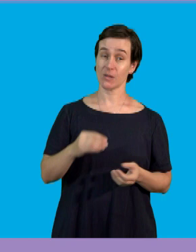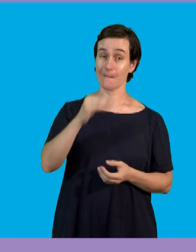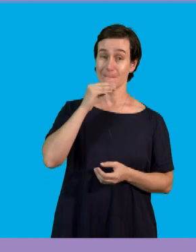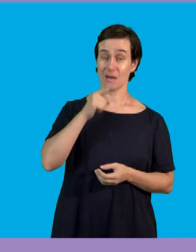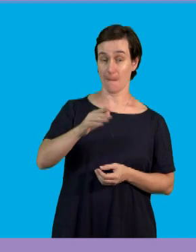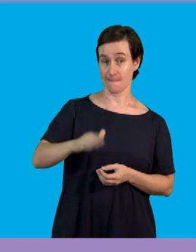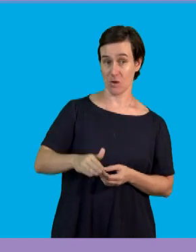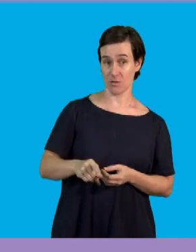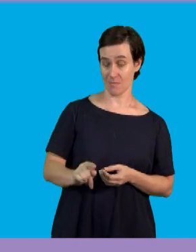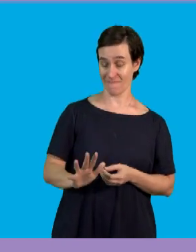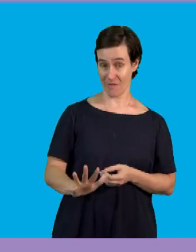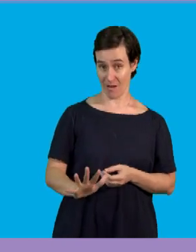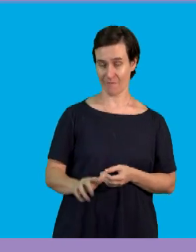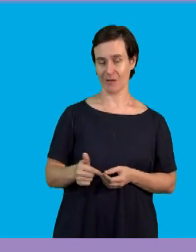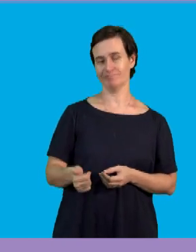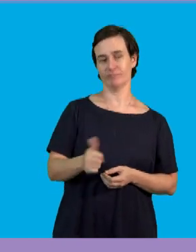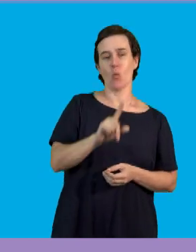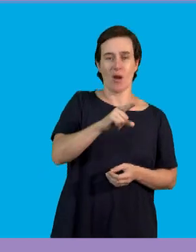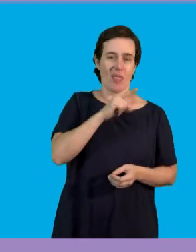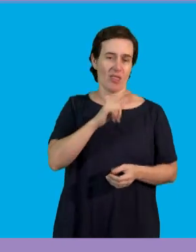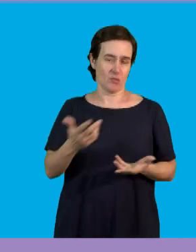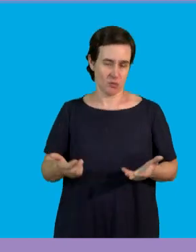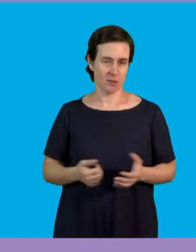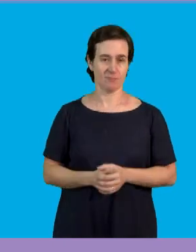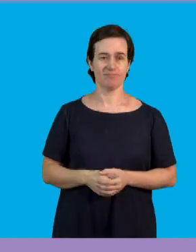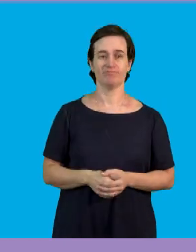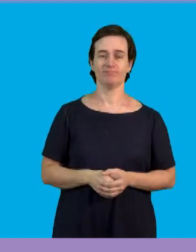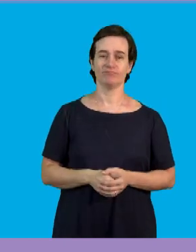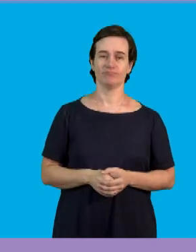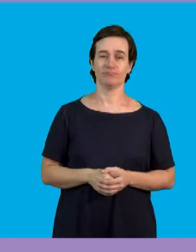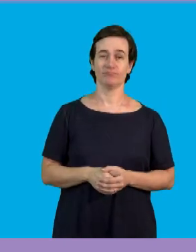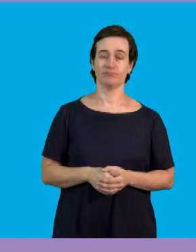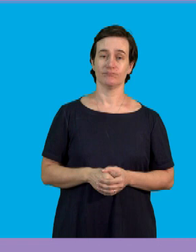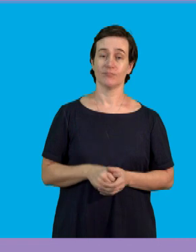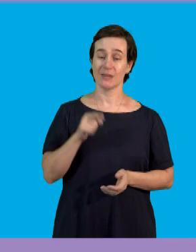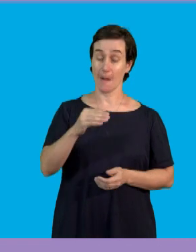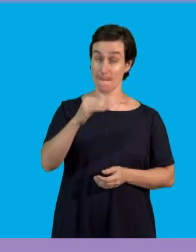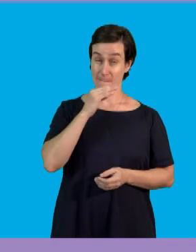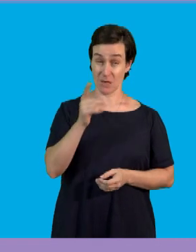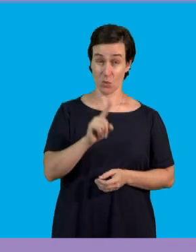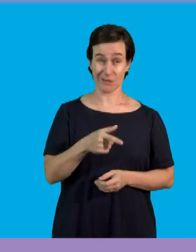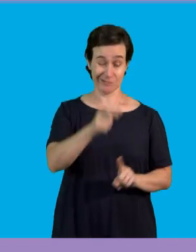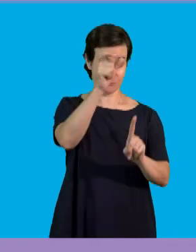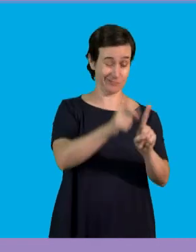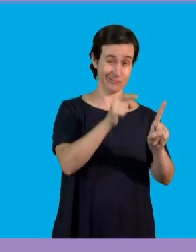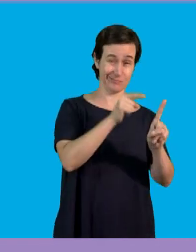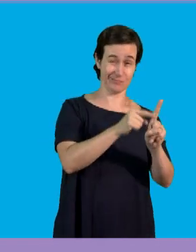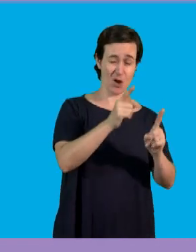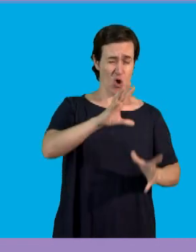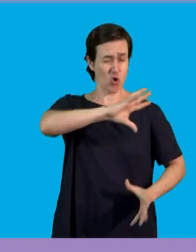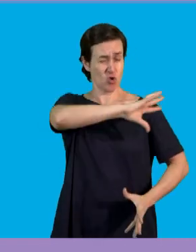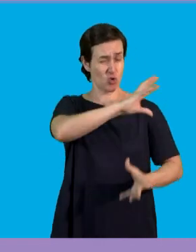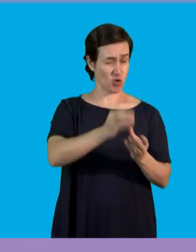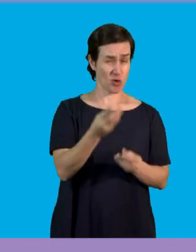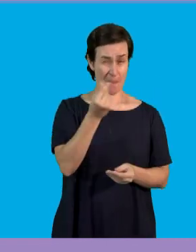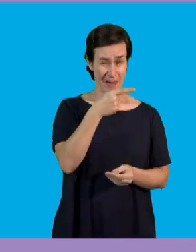1,500. So I have the 5 in the hundreds column and I have the 1 in the thousands column. So this means that Butomi is going